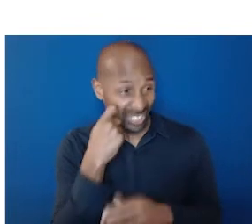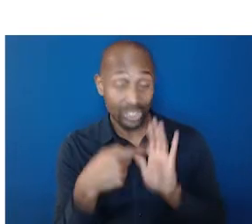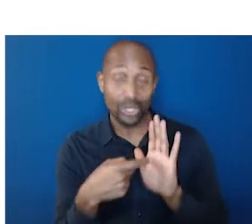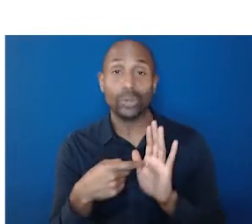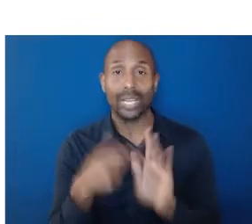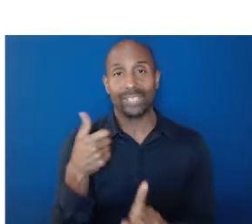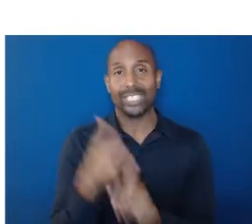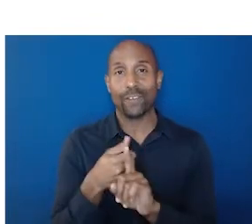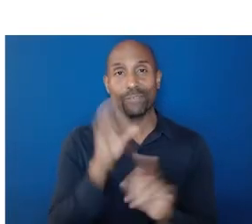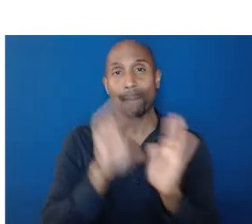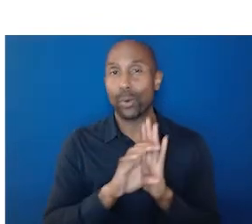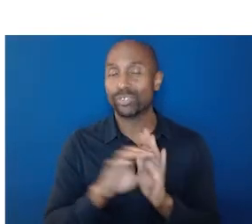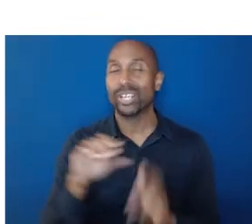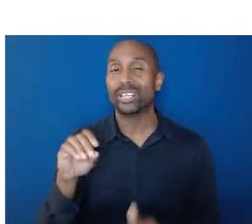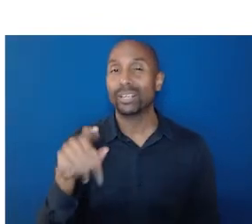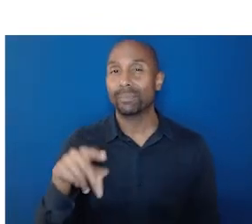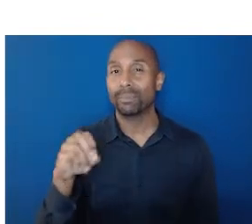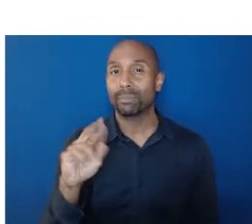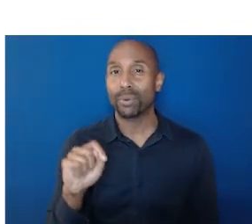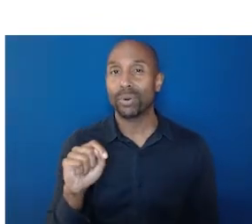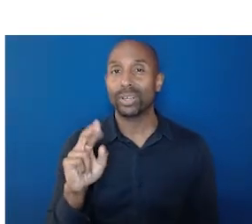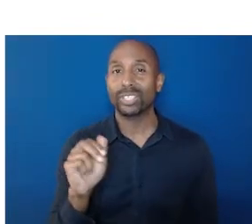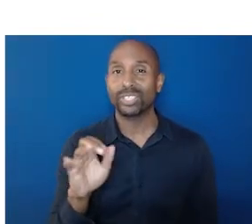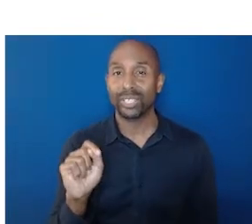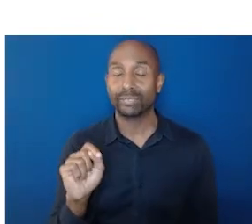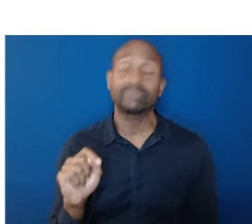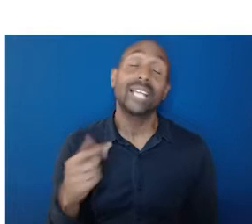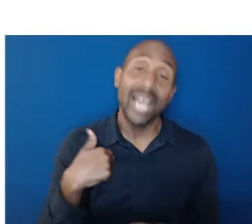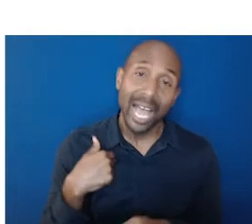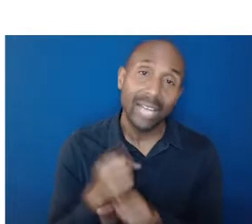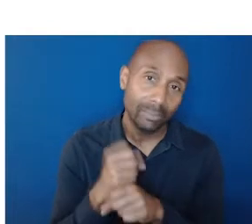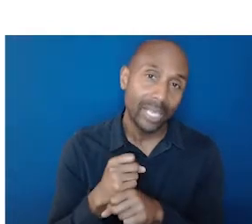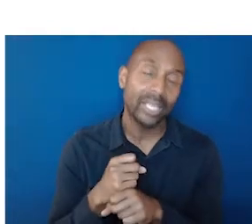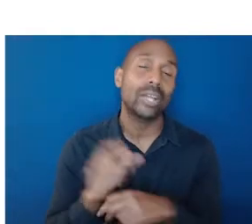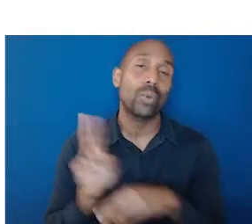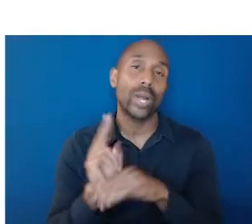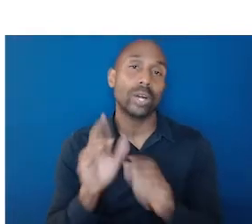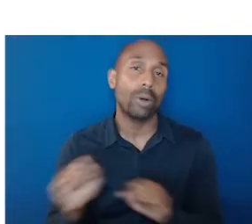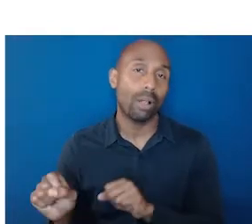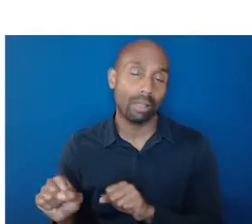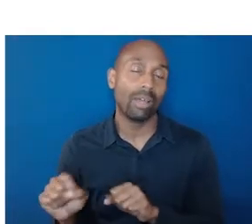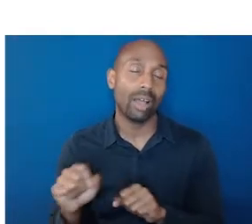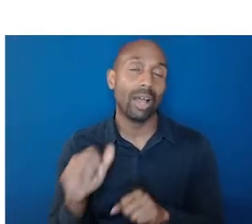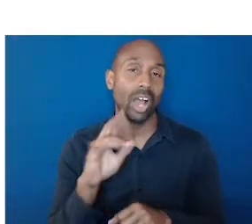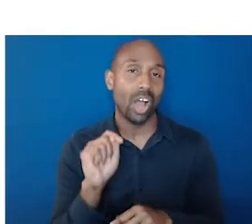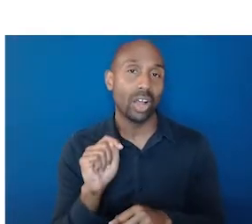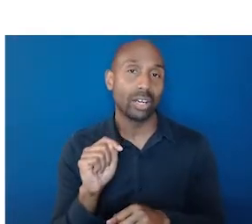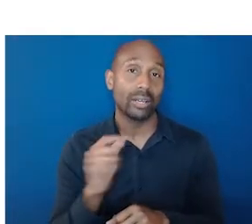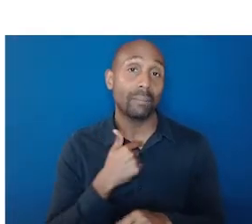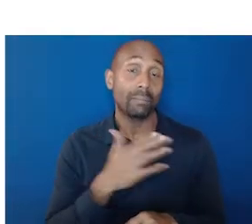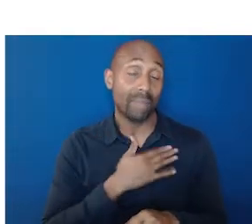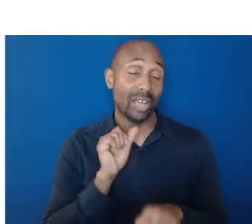fine art as well, because that's where my work has led me as well personally. And so that is a piece that